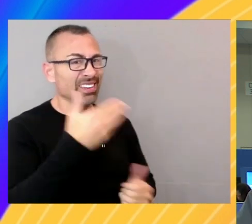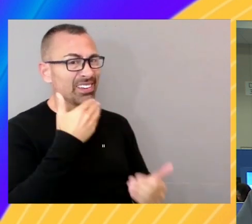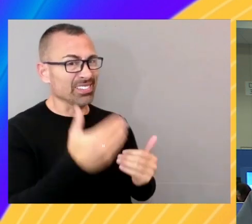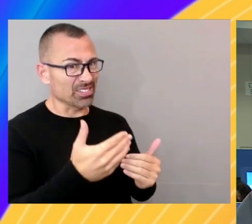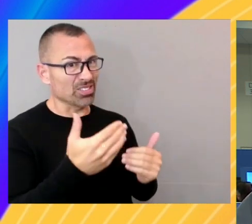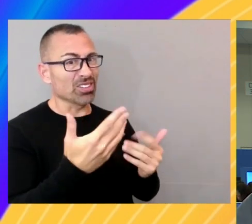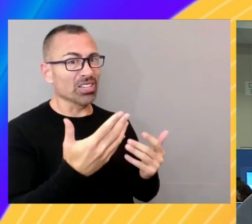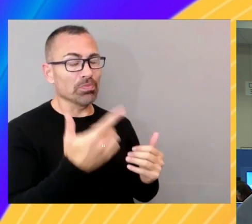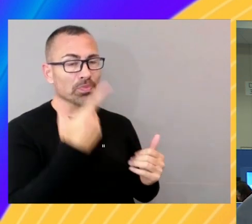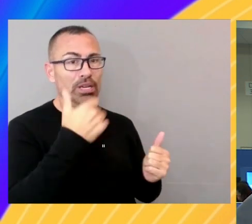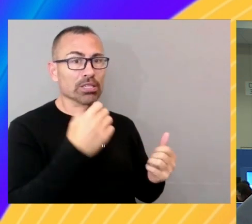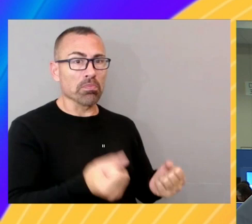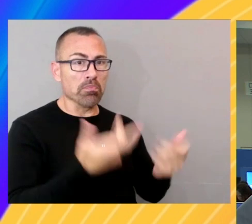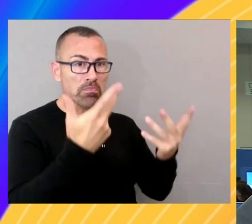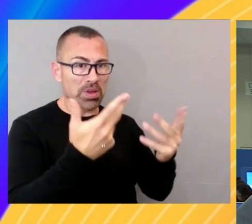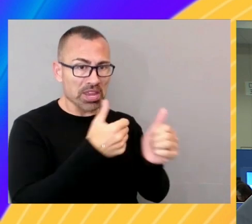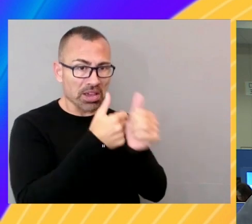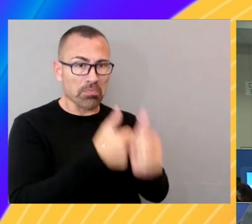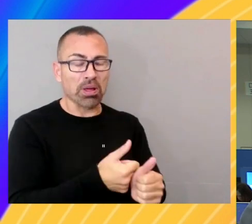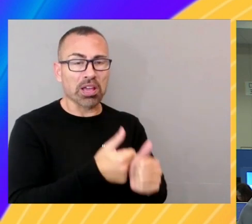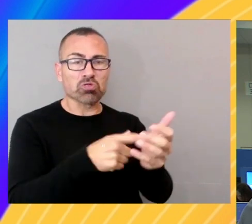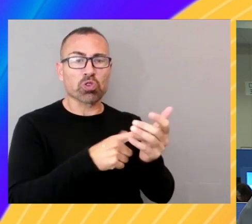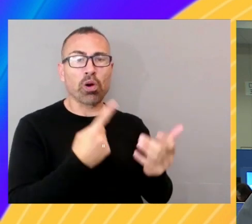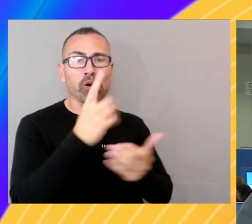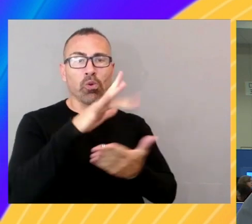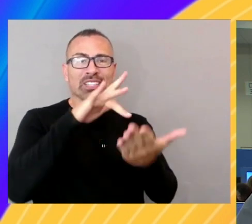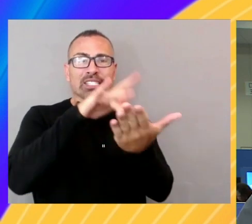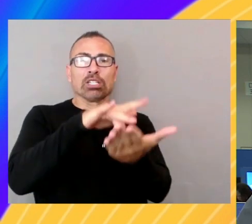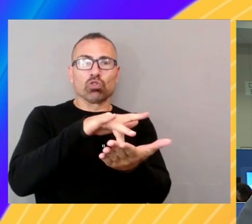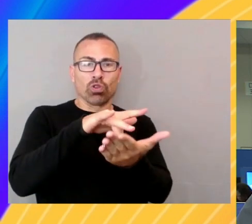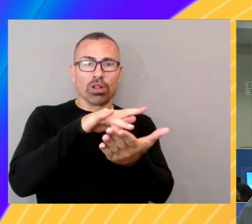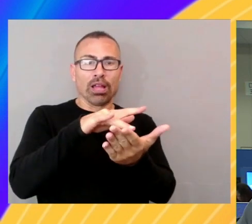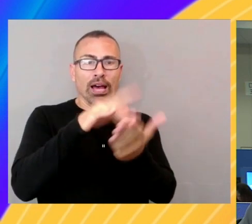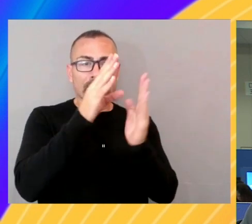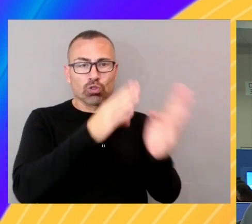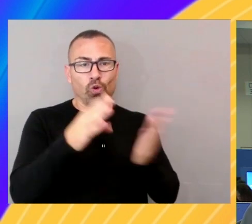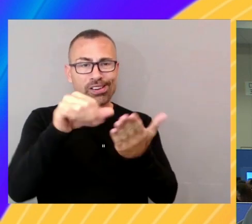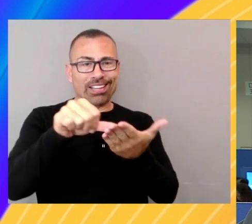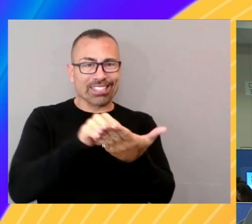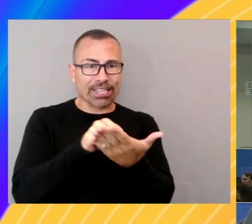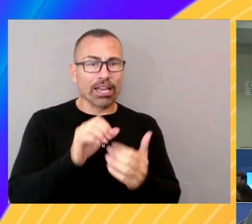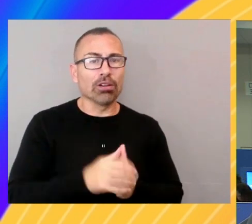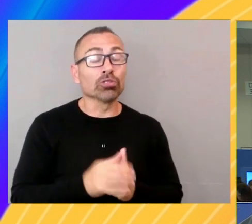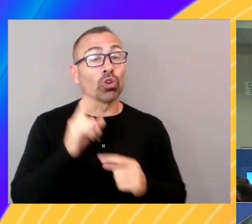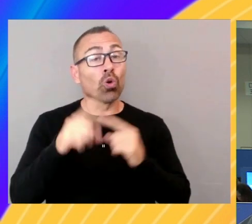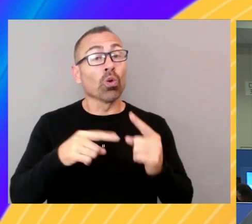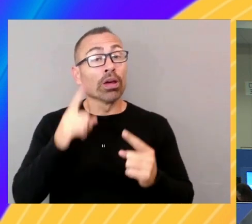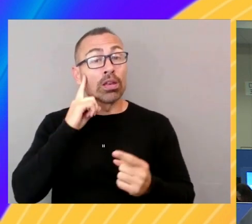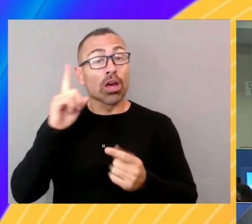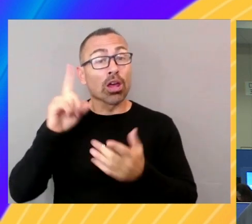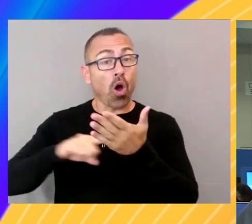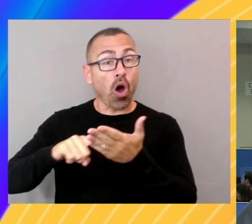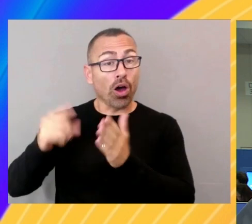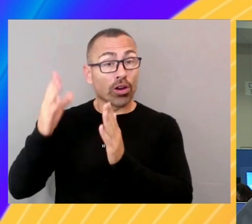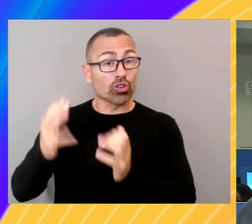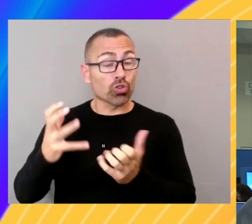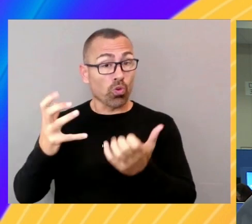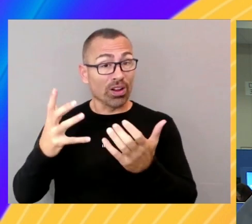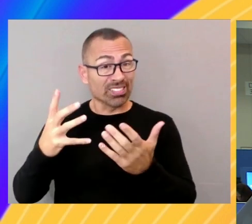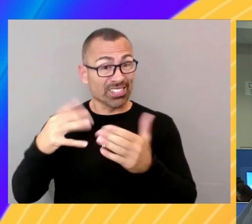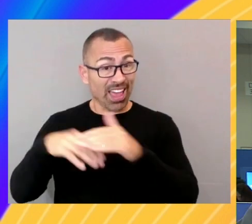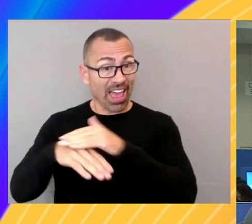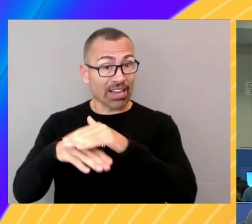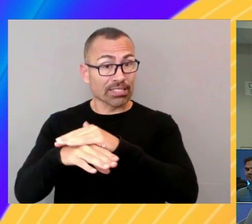because when an auditor needs to look at things, you don't want to give them access to all your accounts, but you can give them read-only access to your